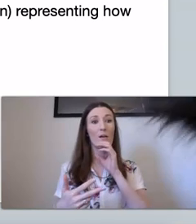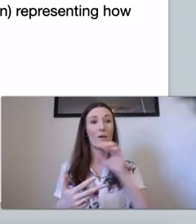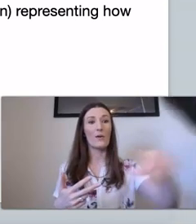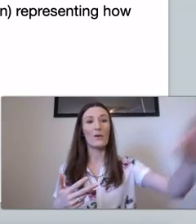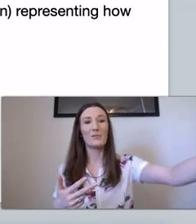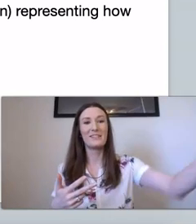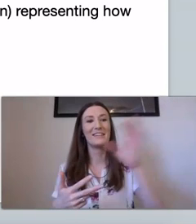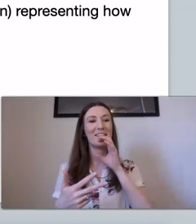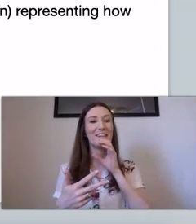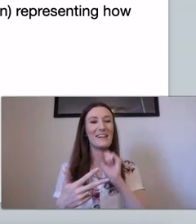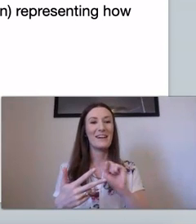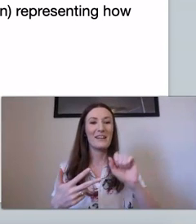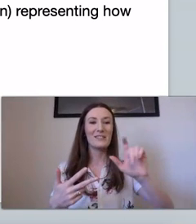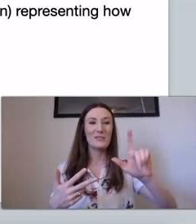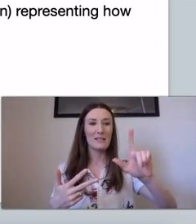sorry, old.